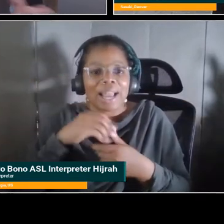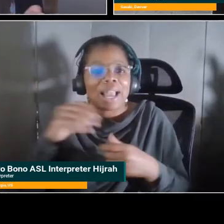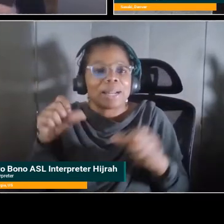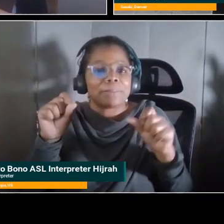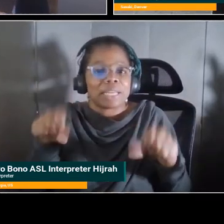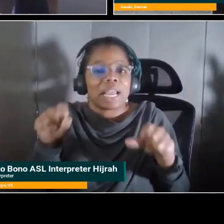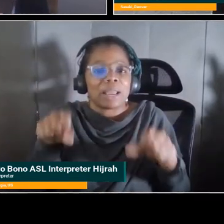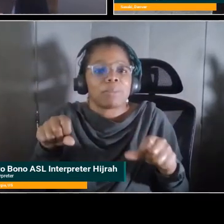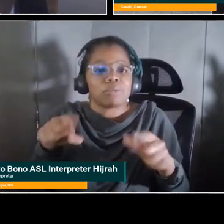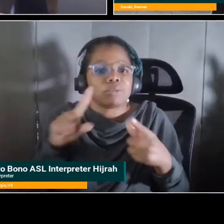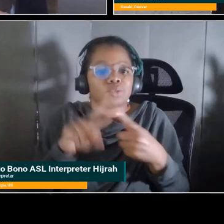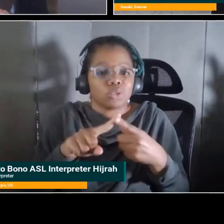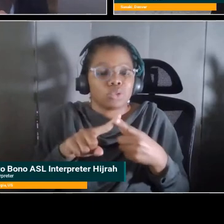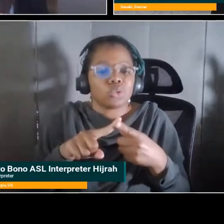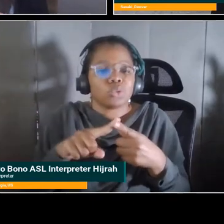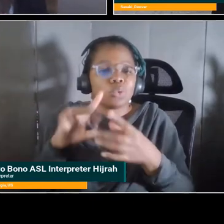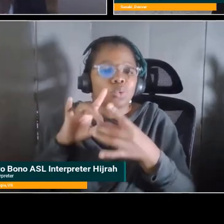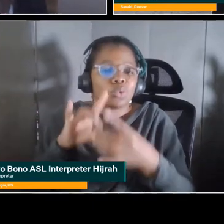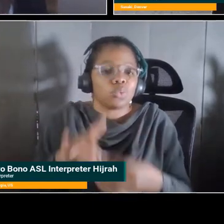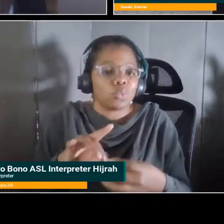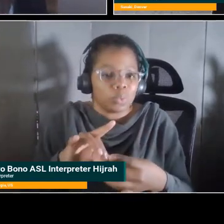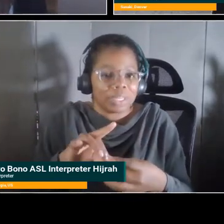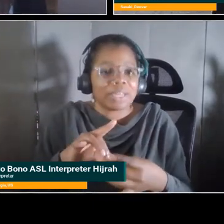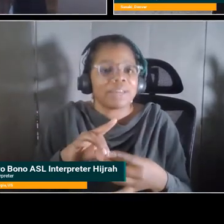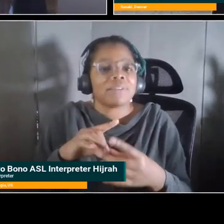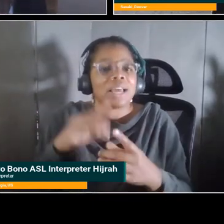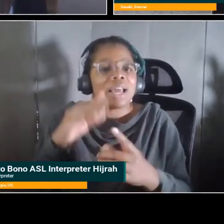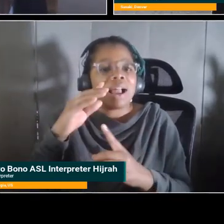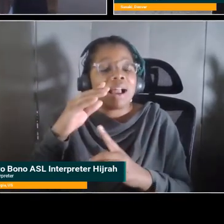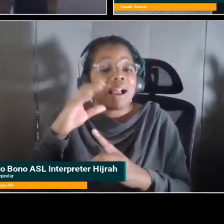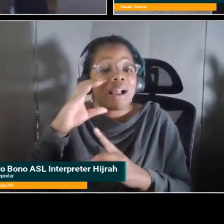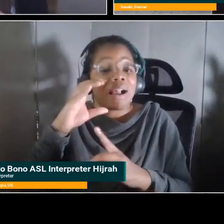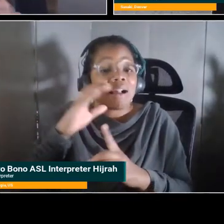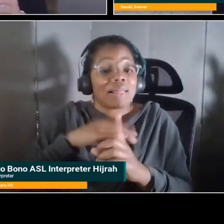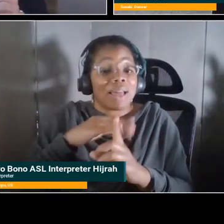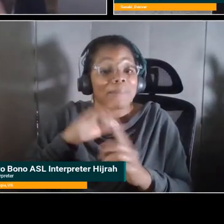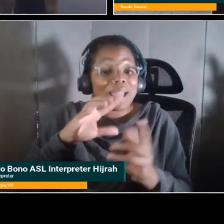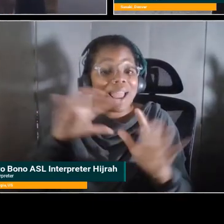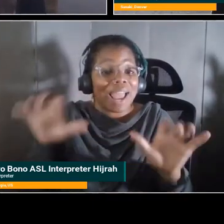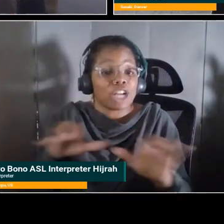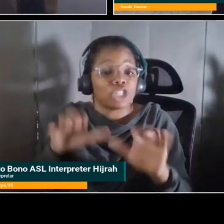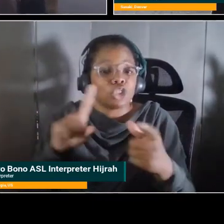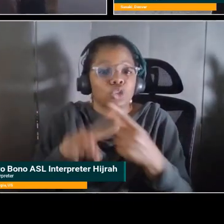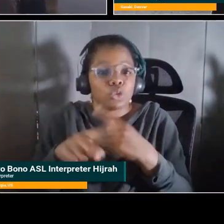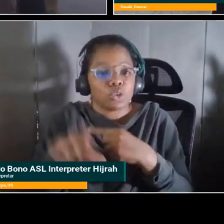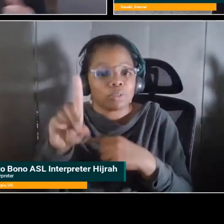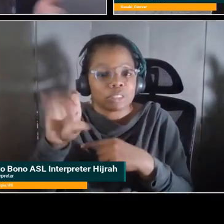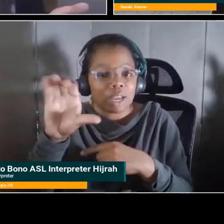weave climate action into those documents.